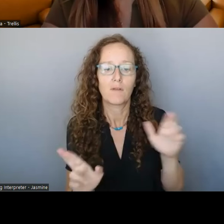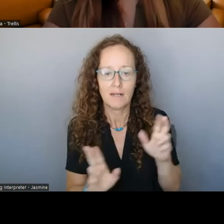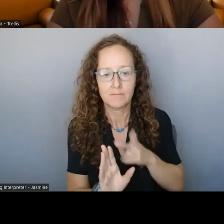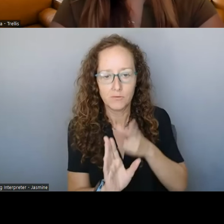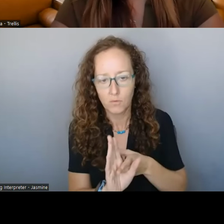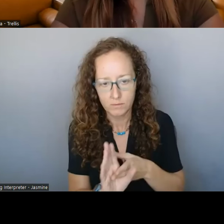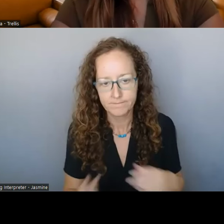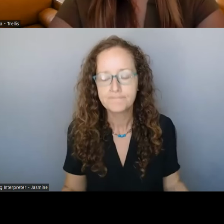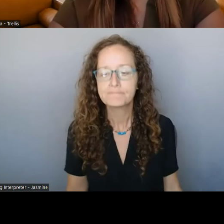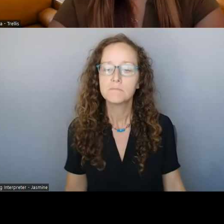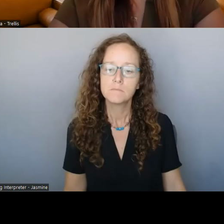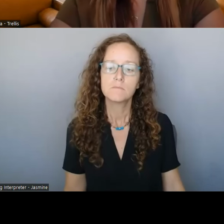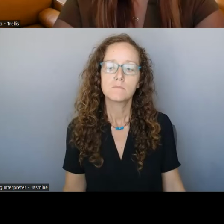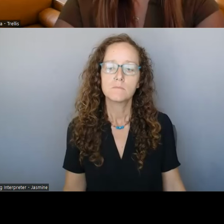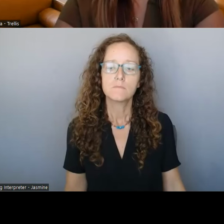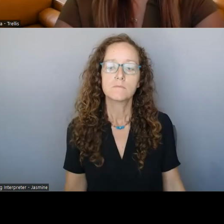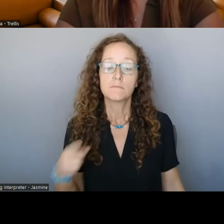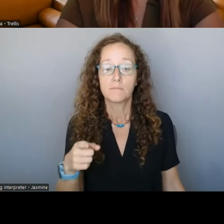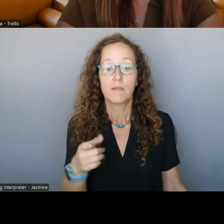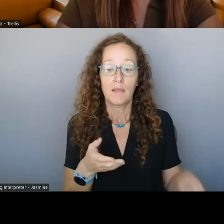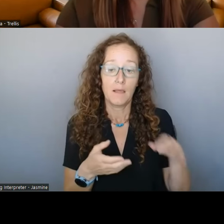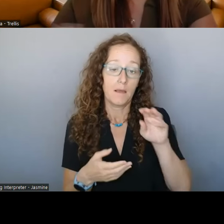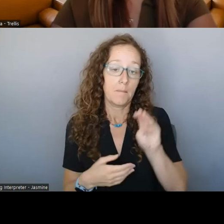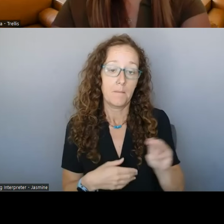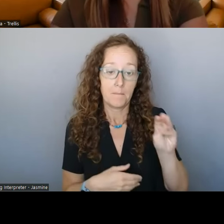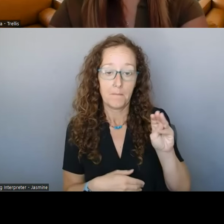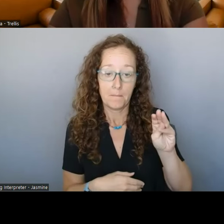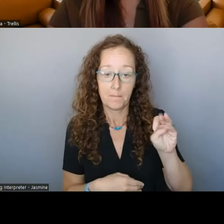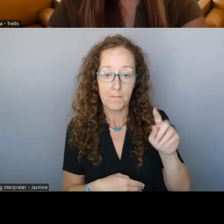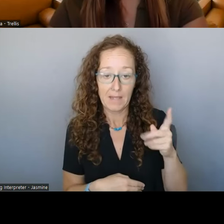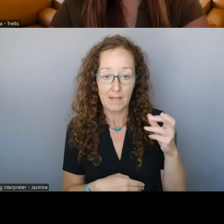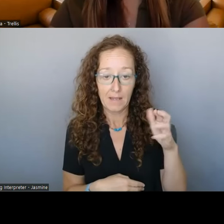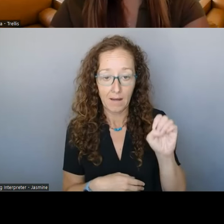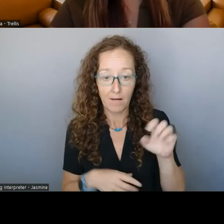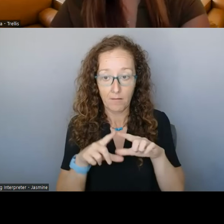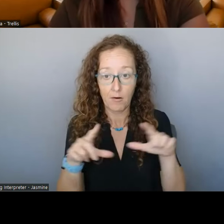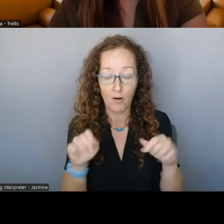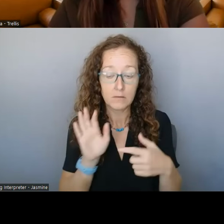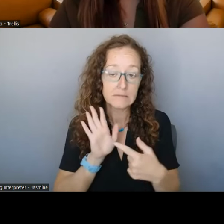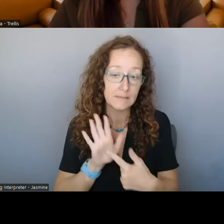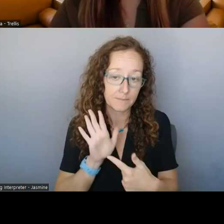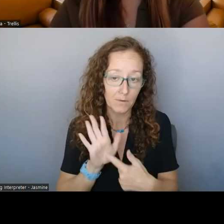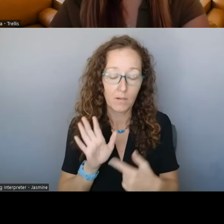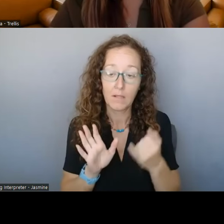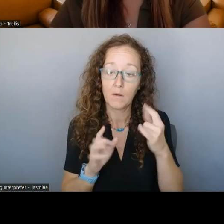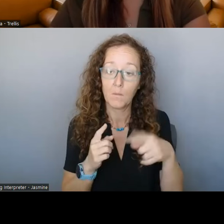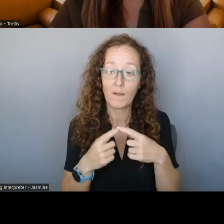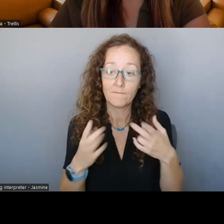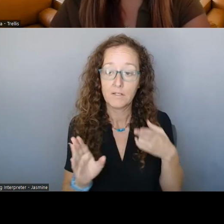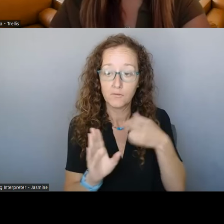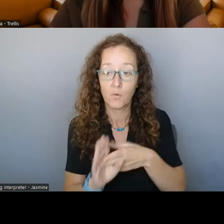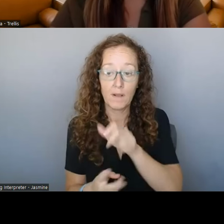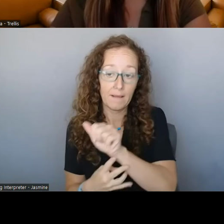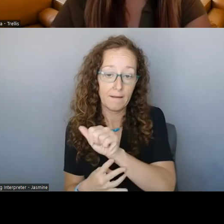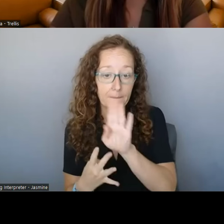So this is an example of your Medicare card. Once you enroll in Medicare Part A and B, you will receive